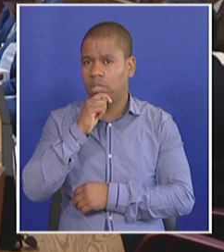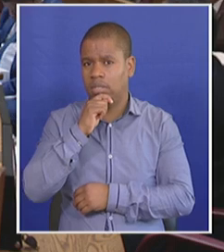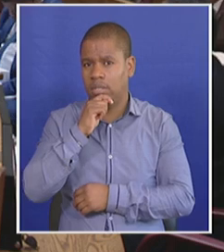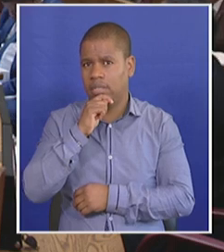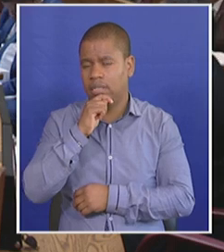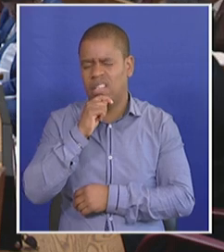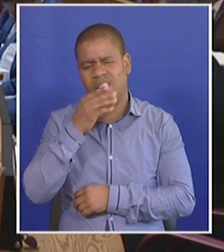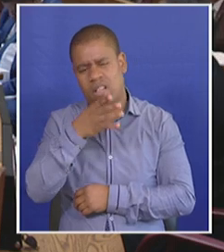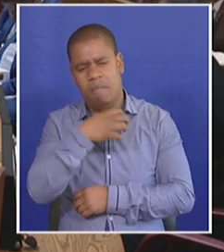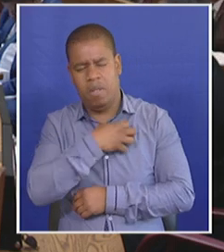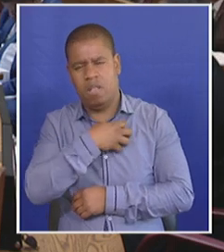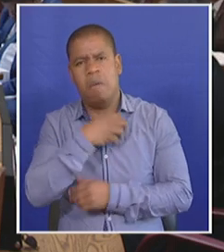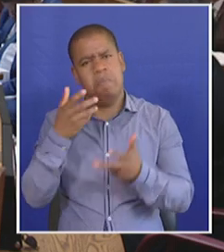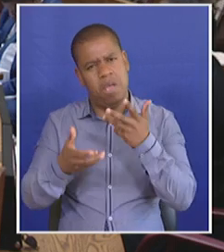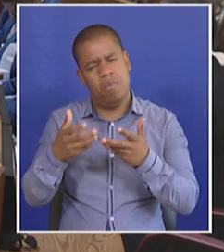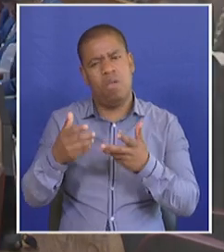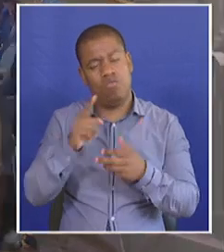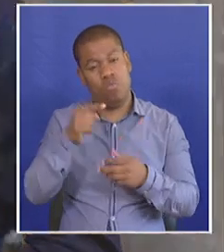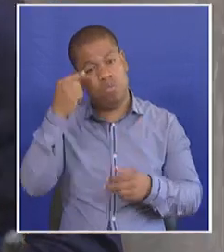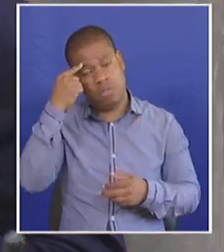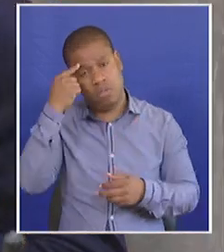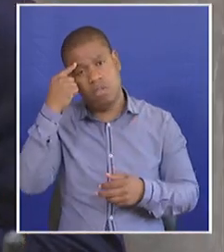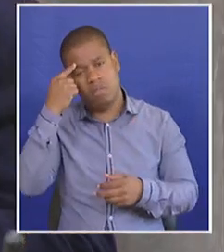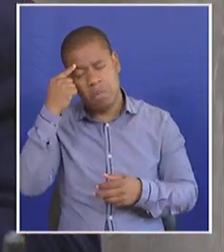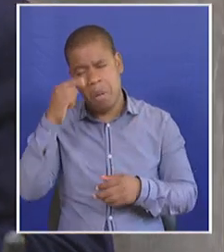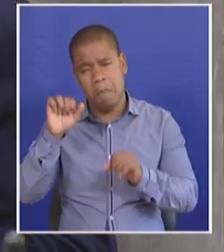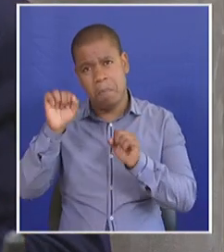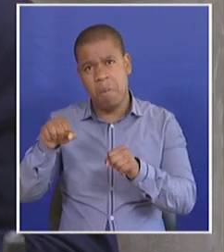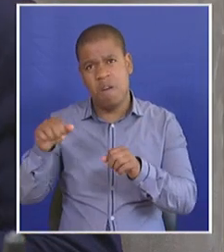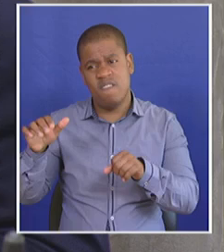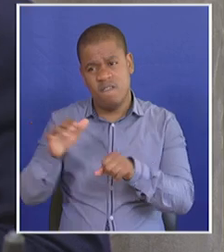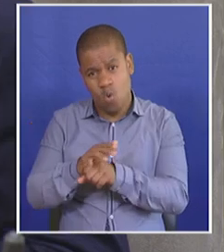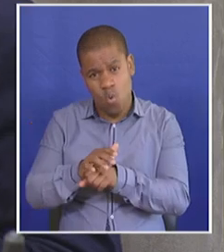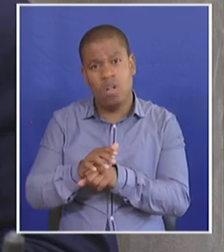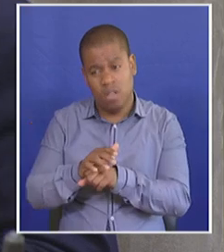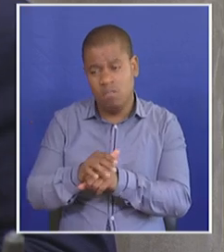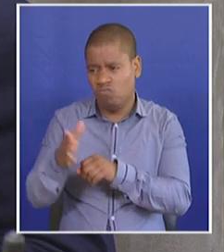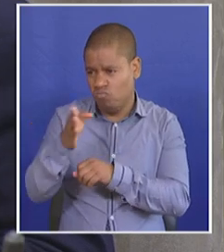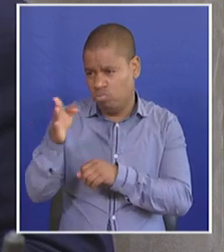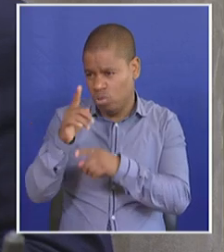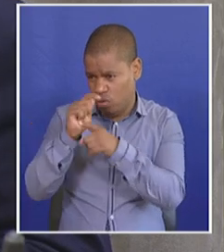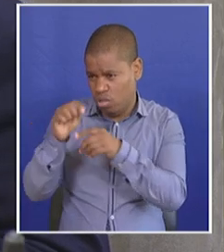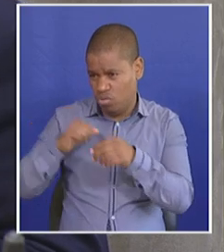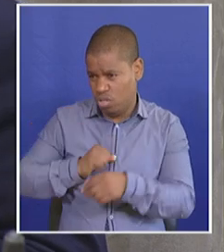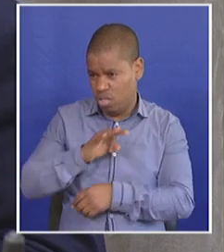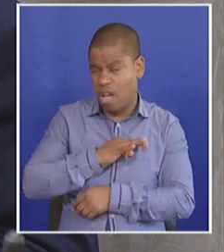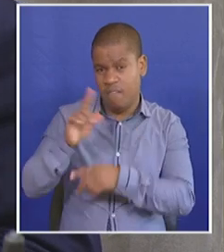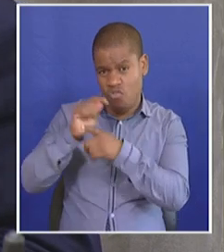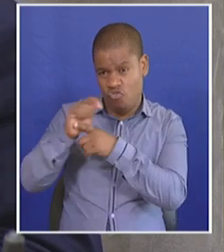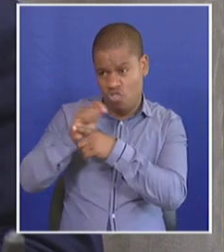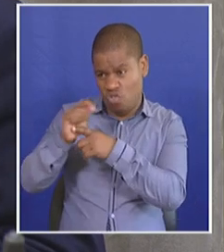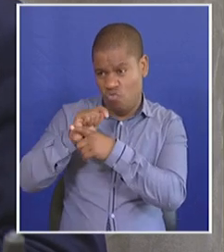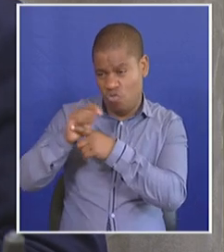Minister, don't you think we must maybe look at proper training, proper management in the charge